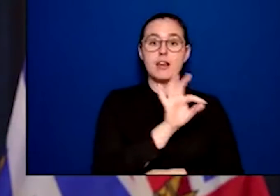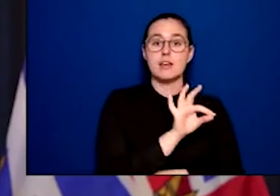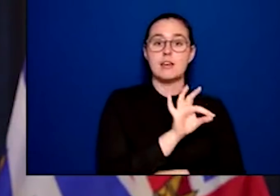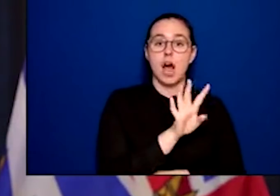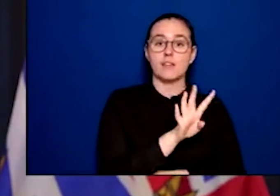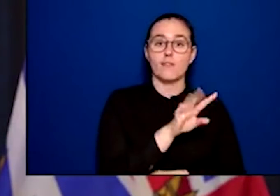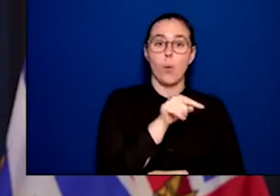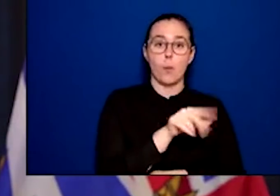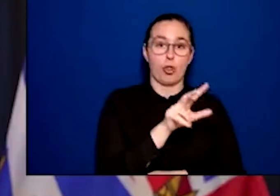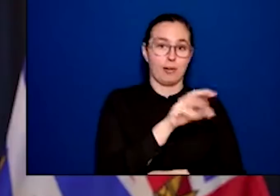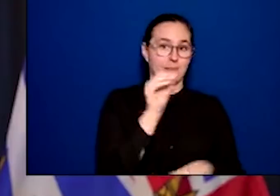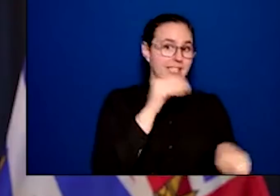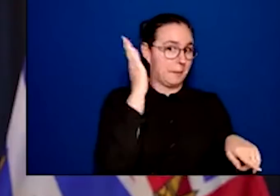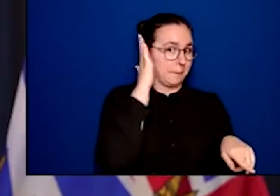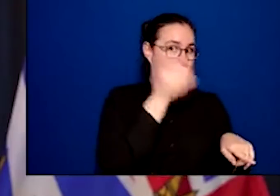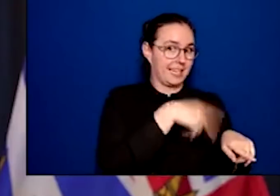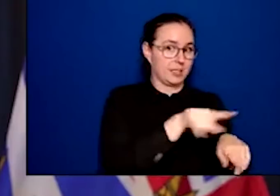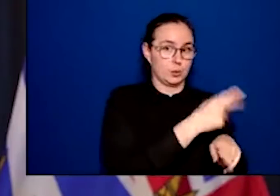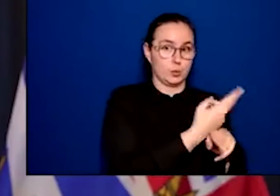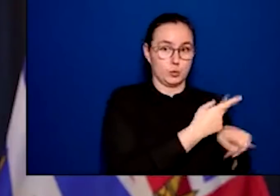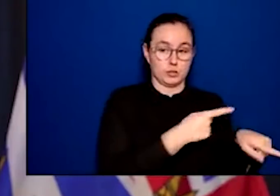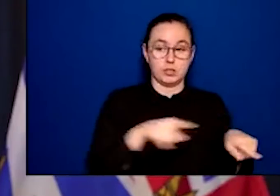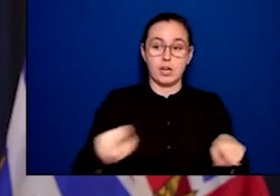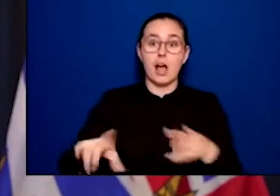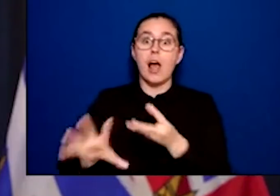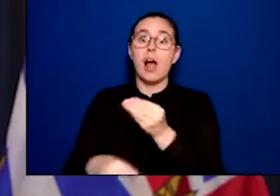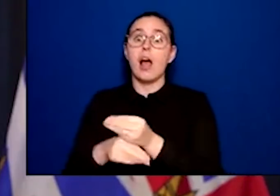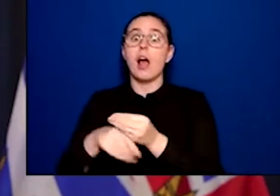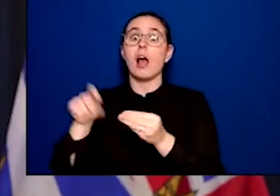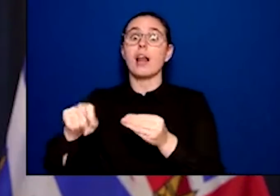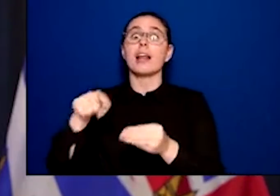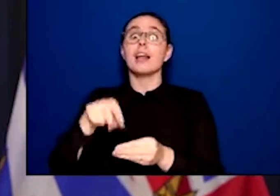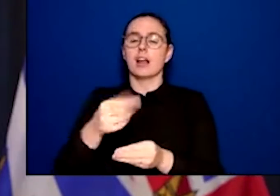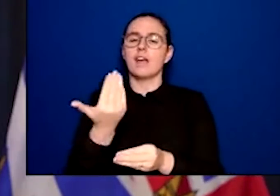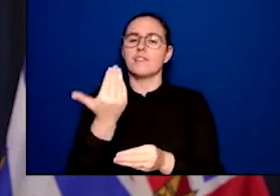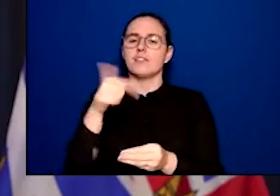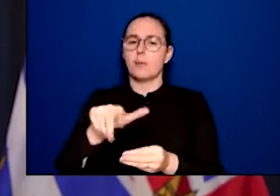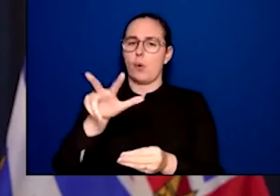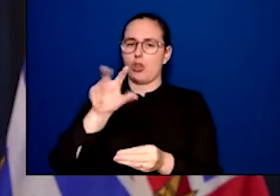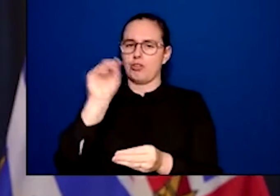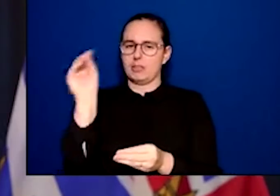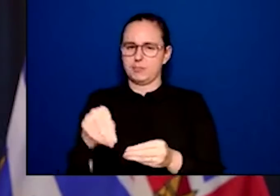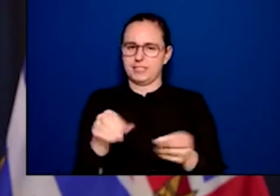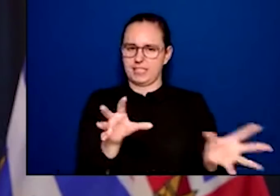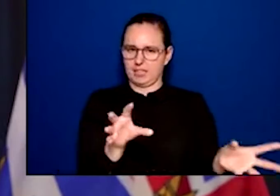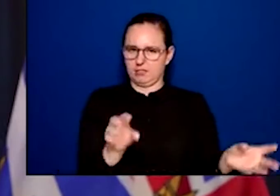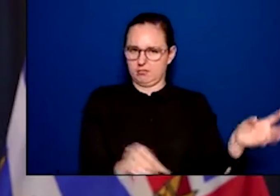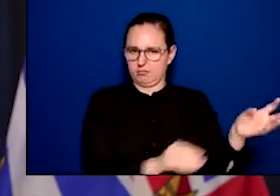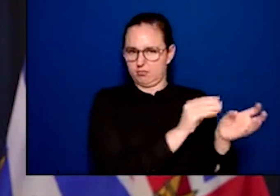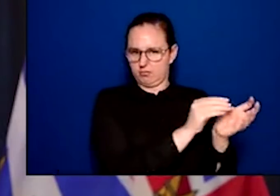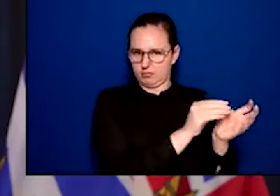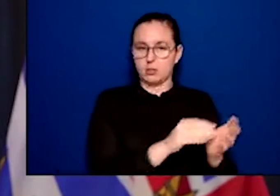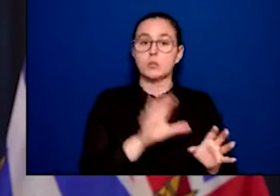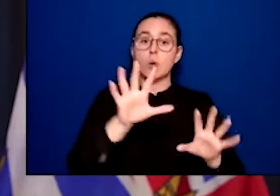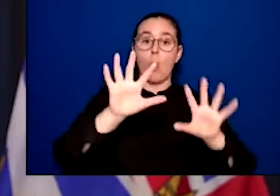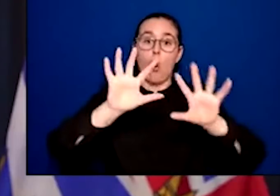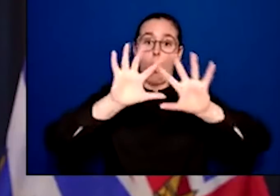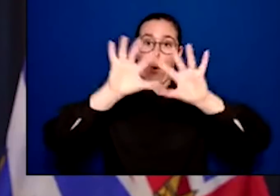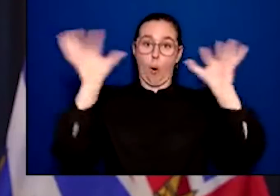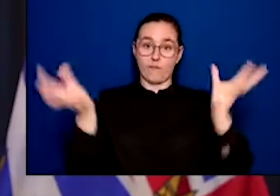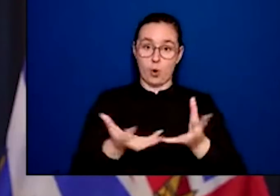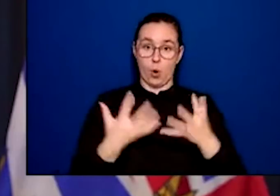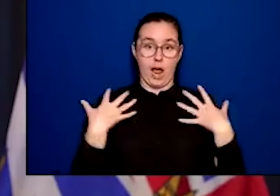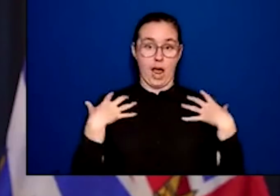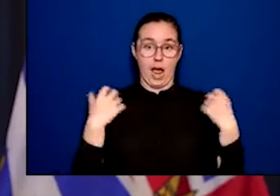rate is 15.3%. So to put that in context, in terms of our overall health system